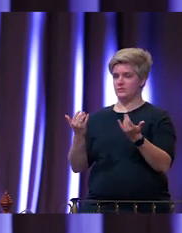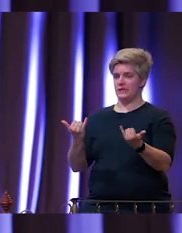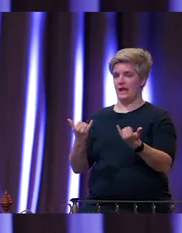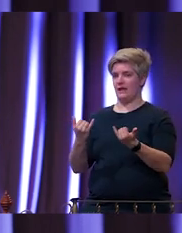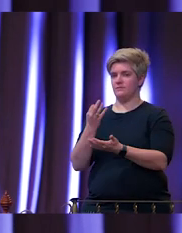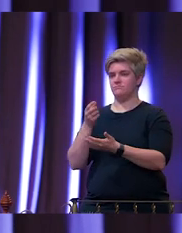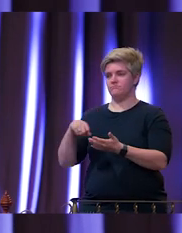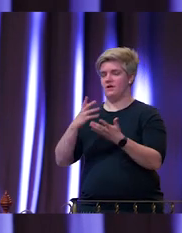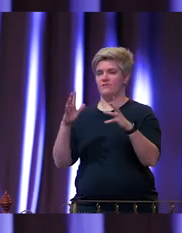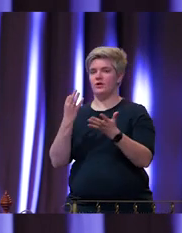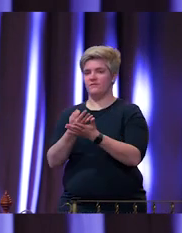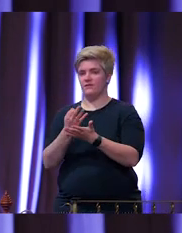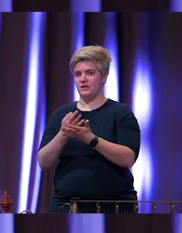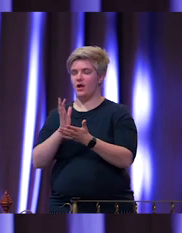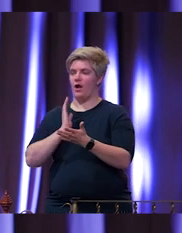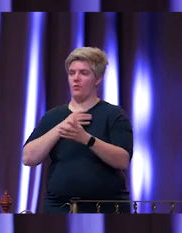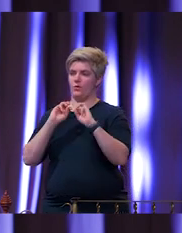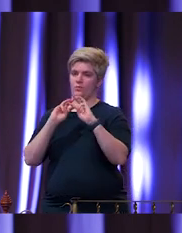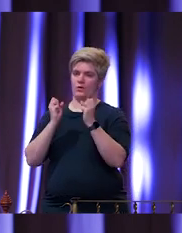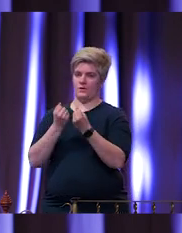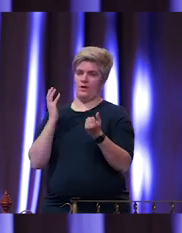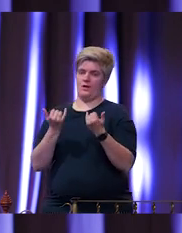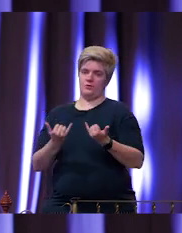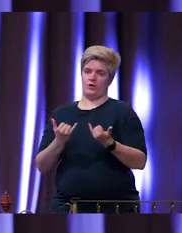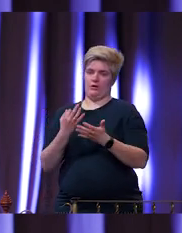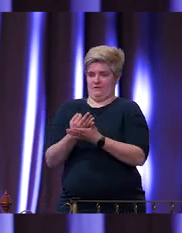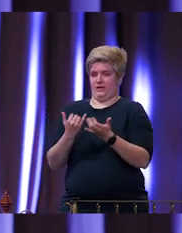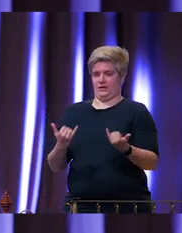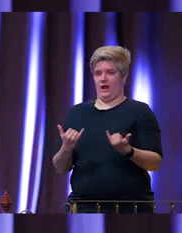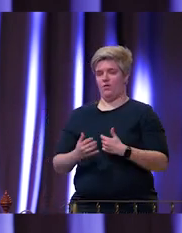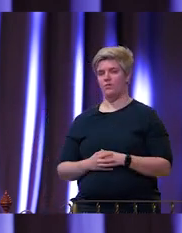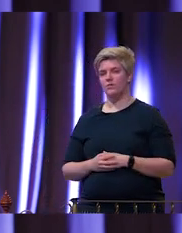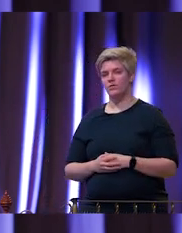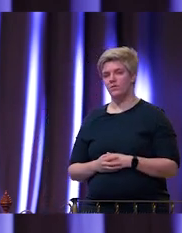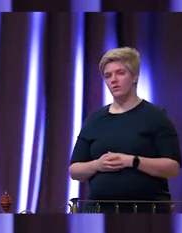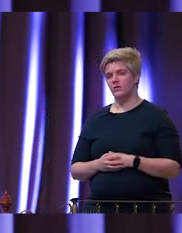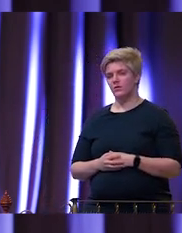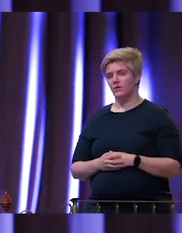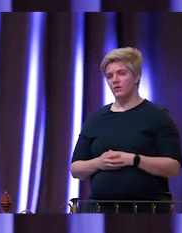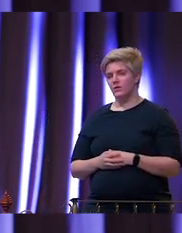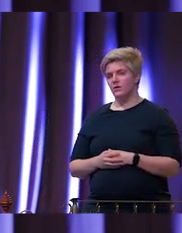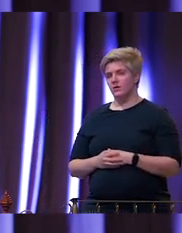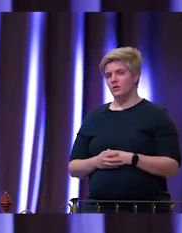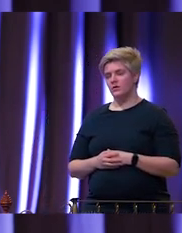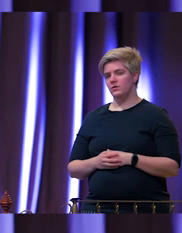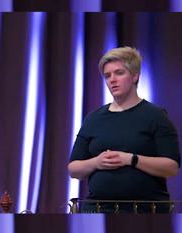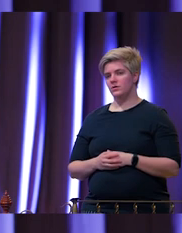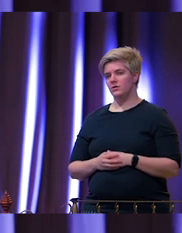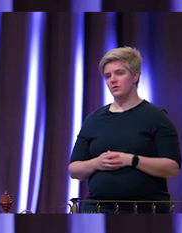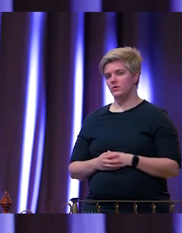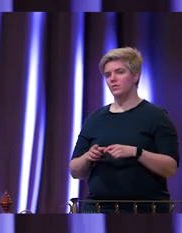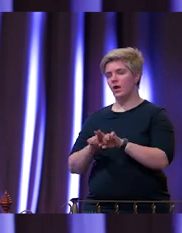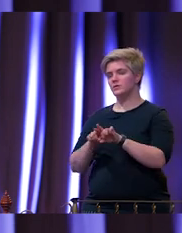Community Film Workshop, are currently funding us. We also received a grant from the Chicago